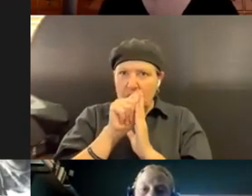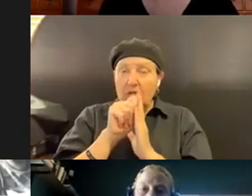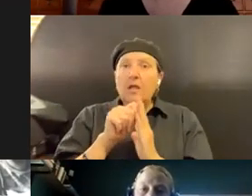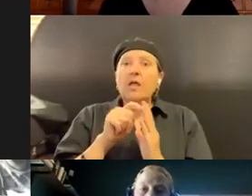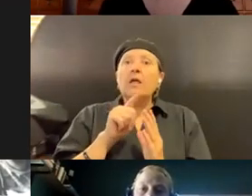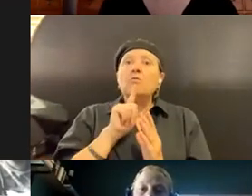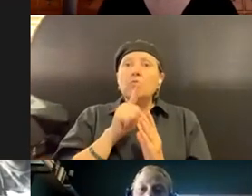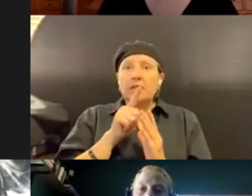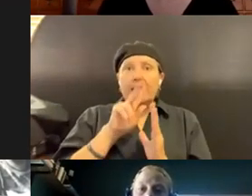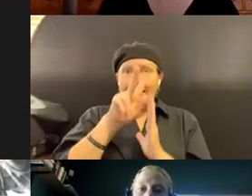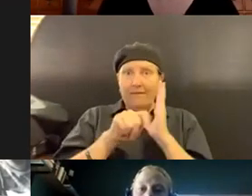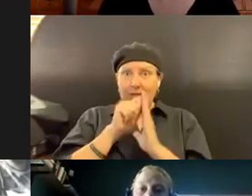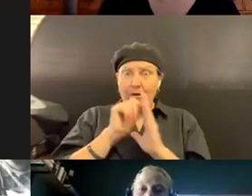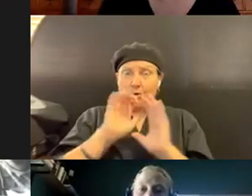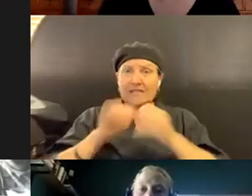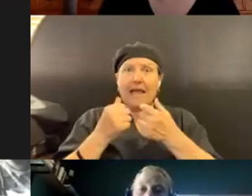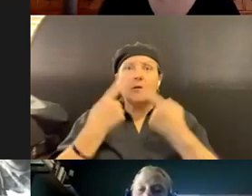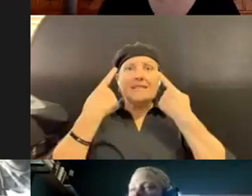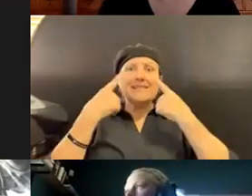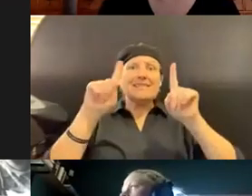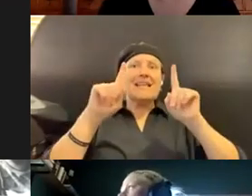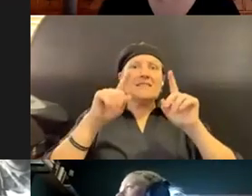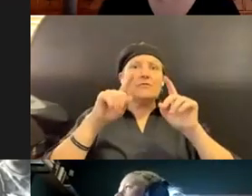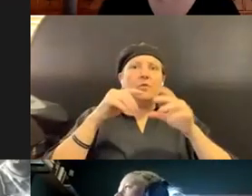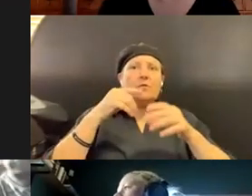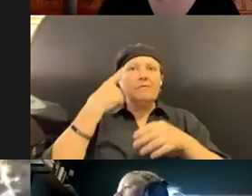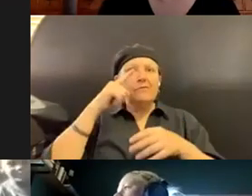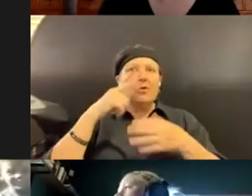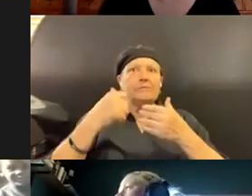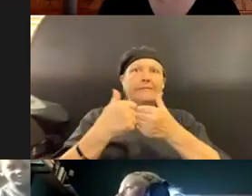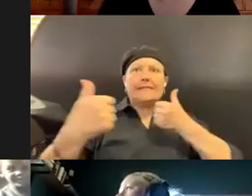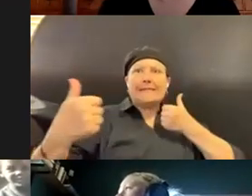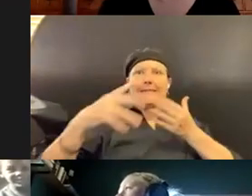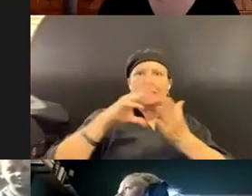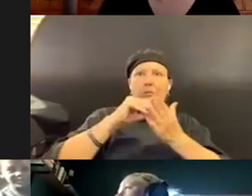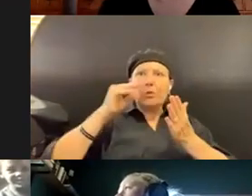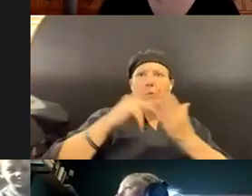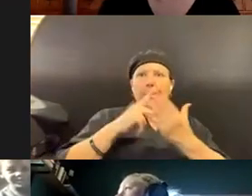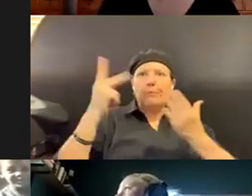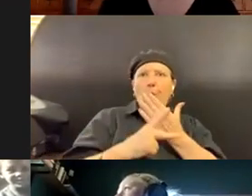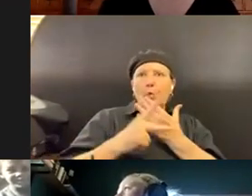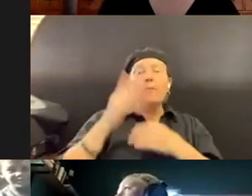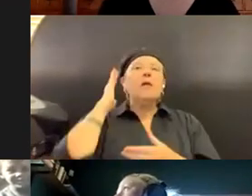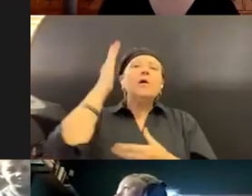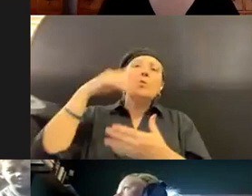be successful in a distance learning program. And so they'll talk a little bit about the platforms, talk a little bit about